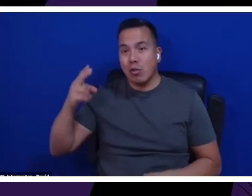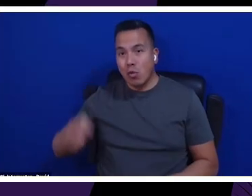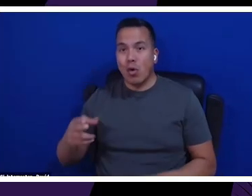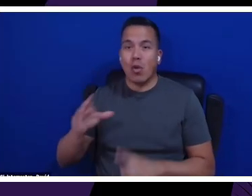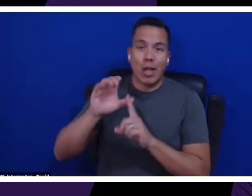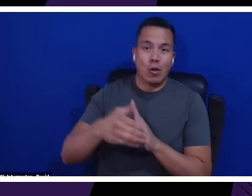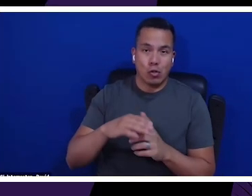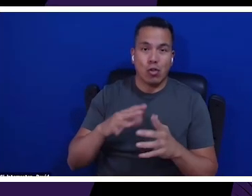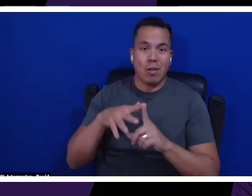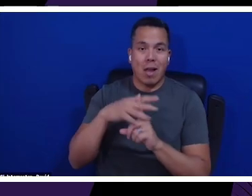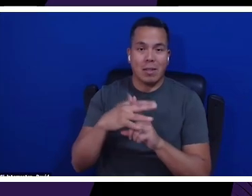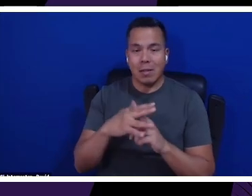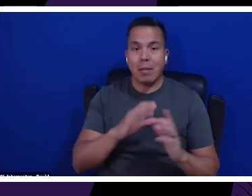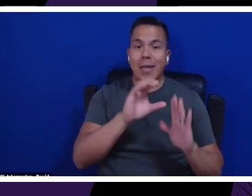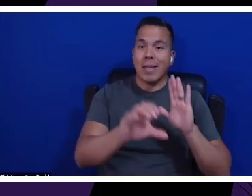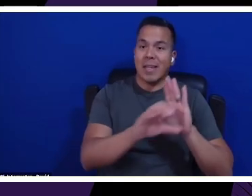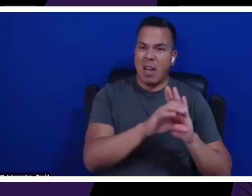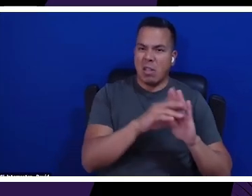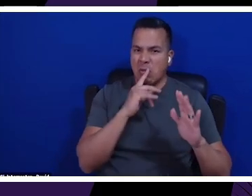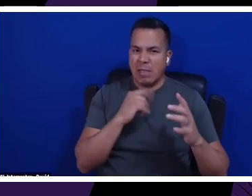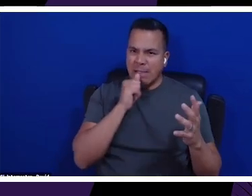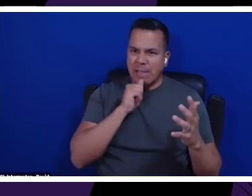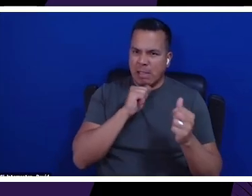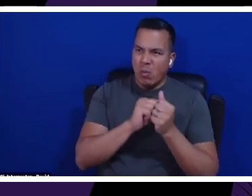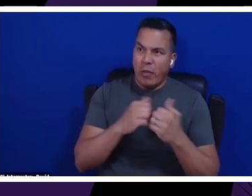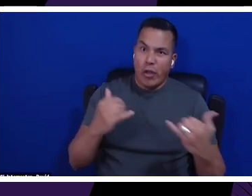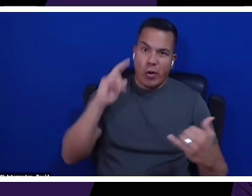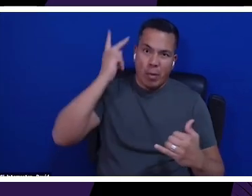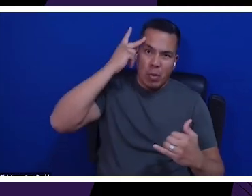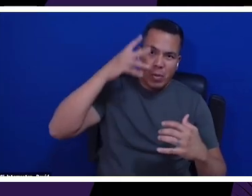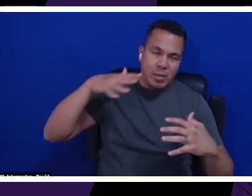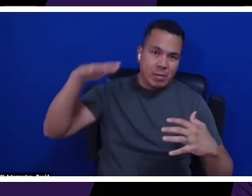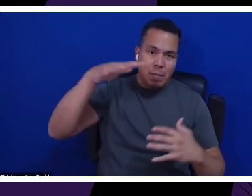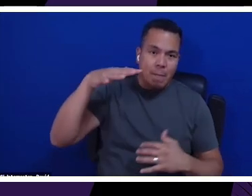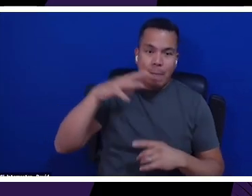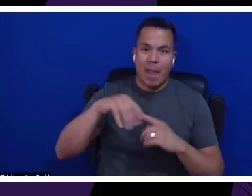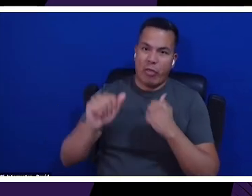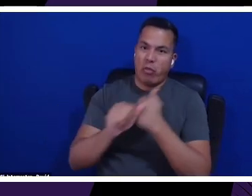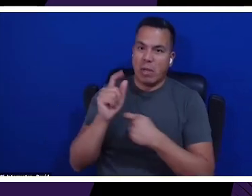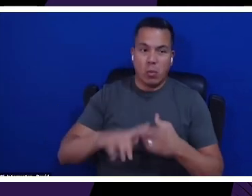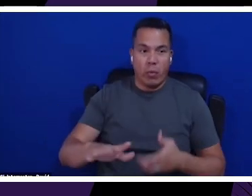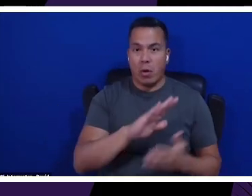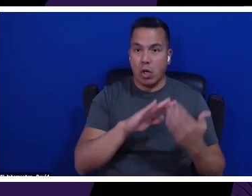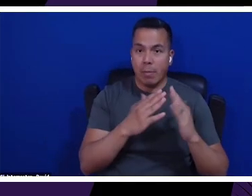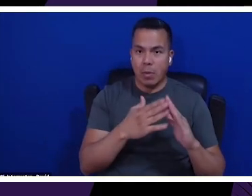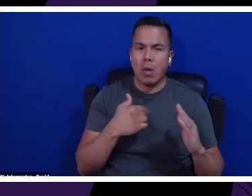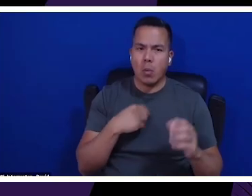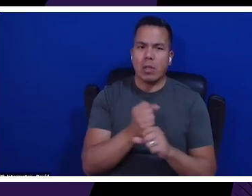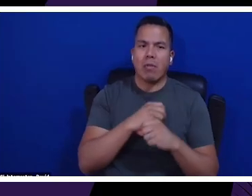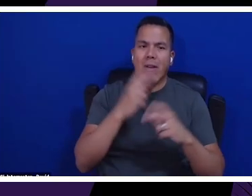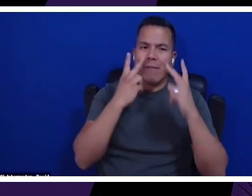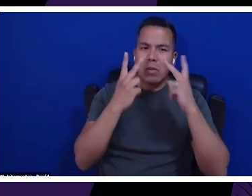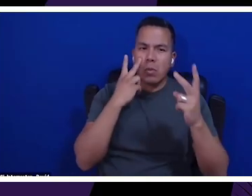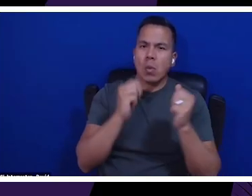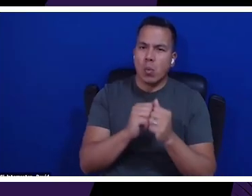As the characters grapple with the current political moment and threats against their community, We provide visuals made of related political